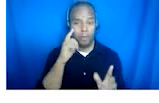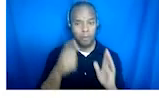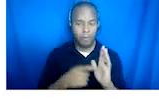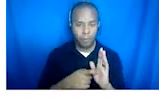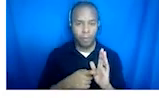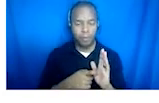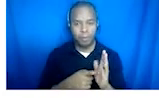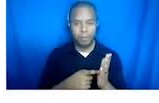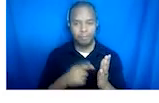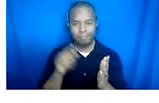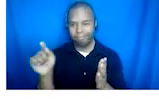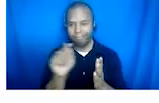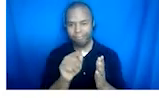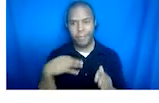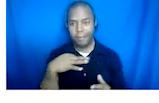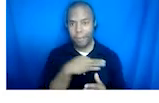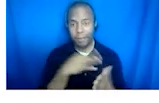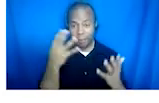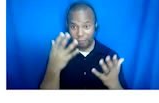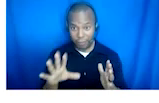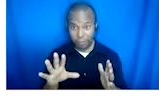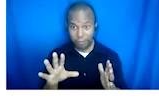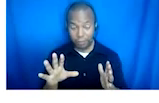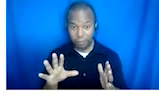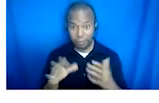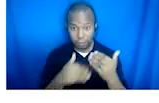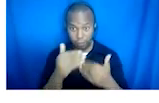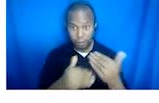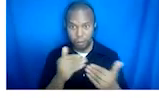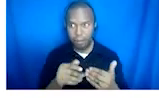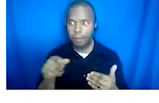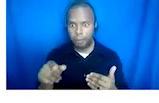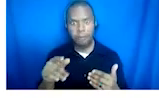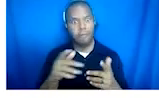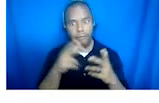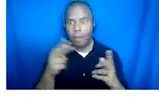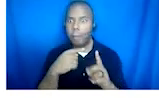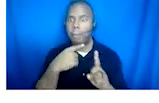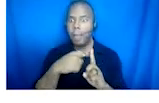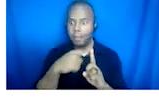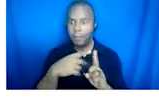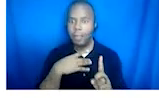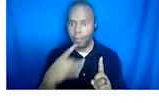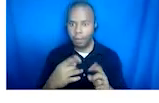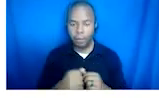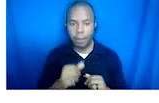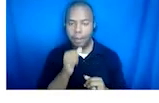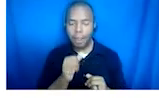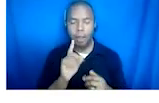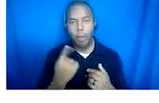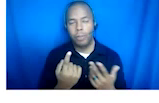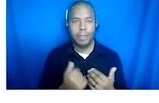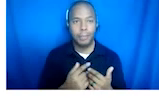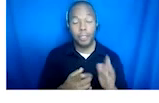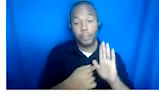faculty that have gone through it, they have been really positive. It's not just show and tell, like, oh, here's